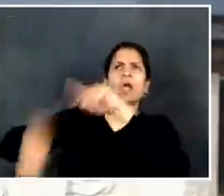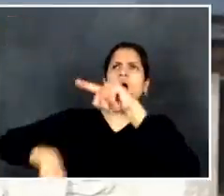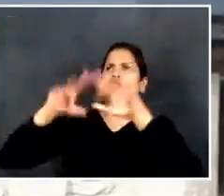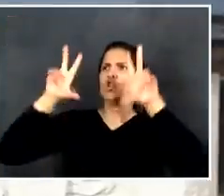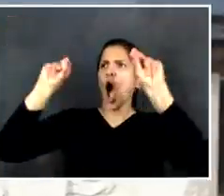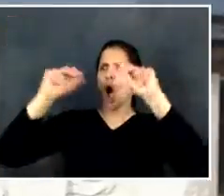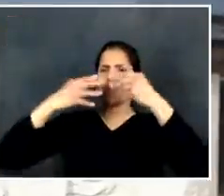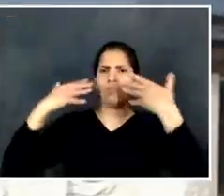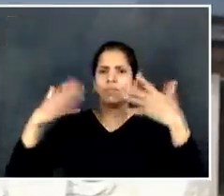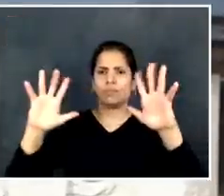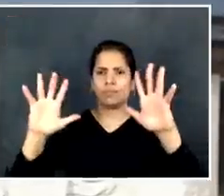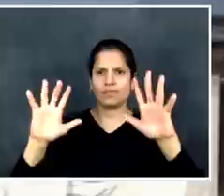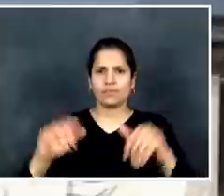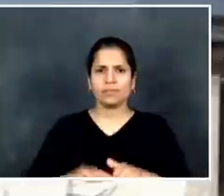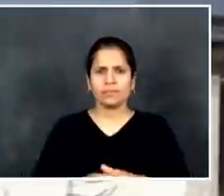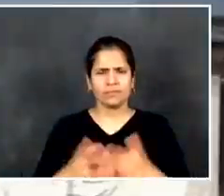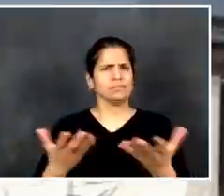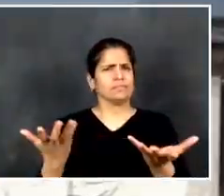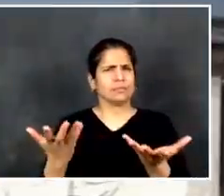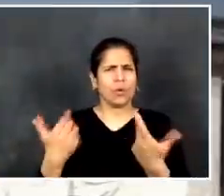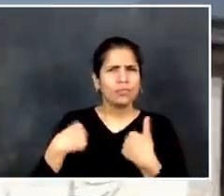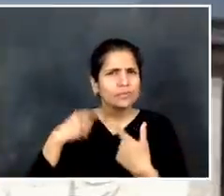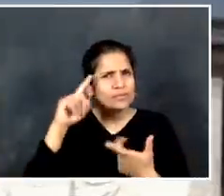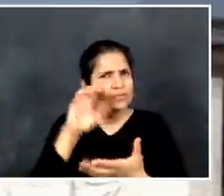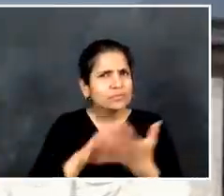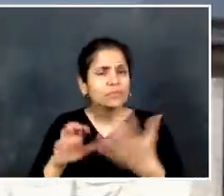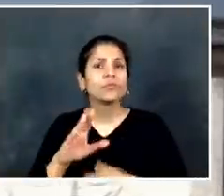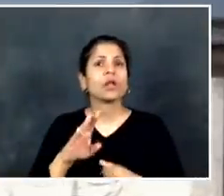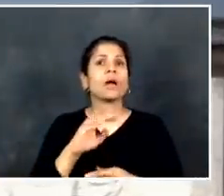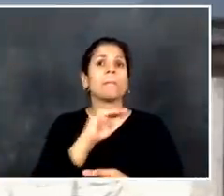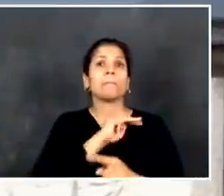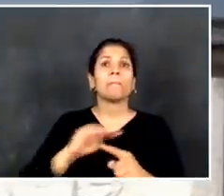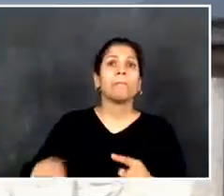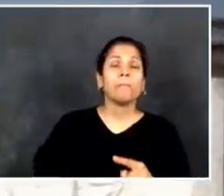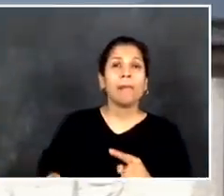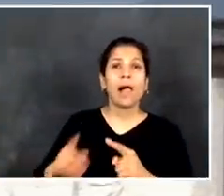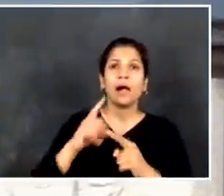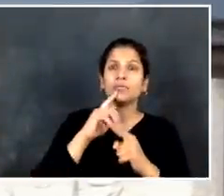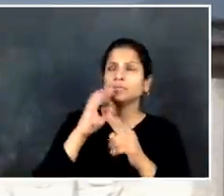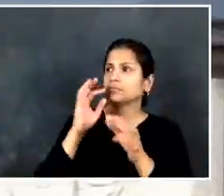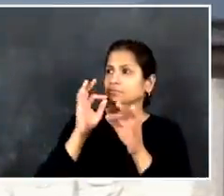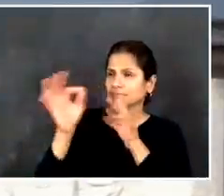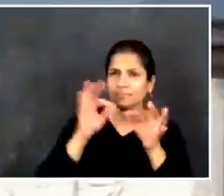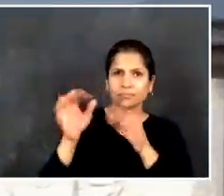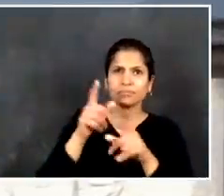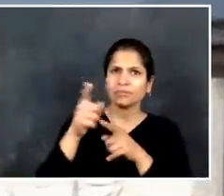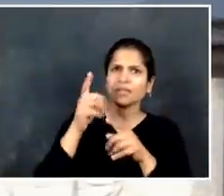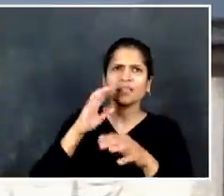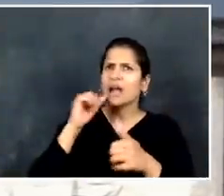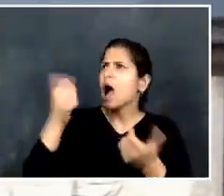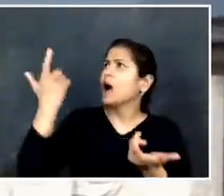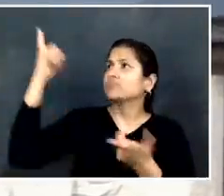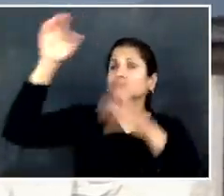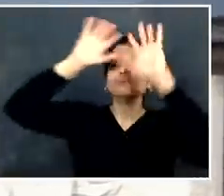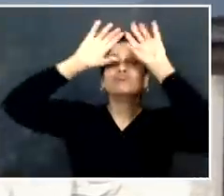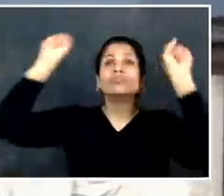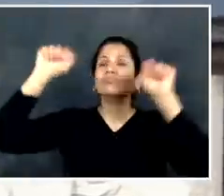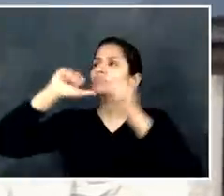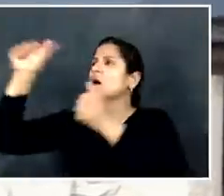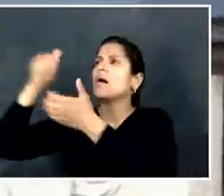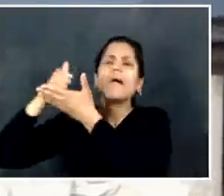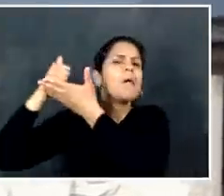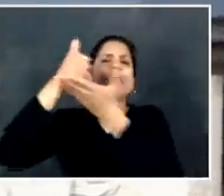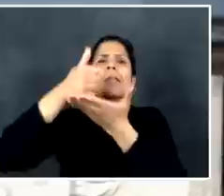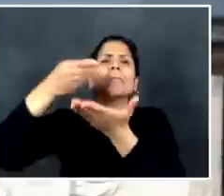So he's going to his all-time favorite distraction, immigration, which he uses as a campaign weapon all the